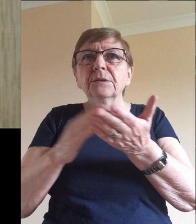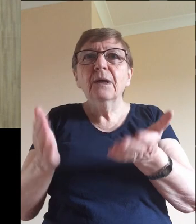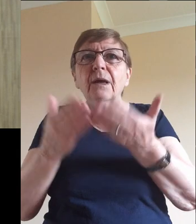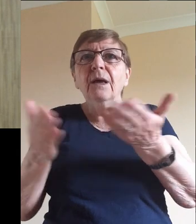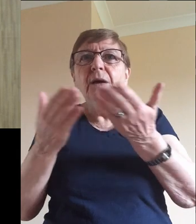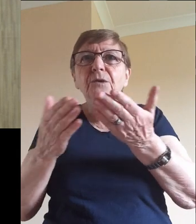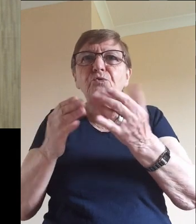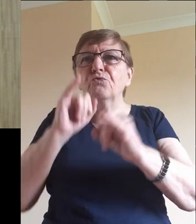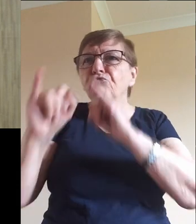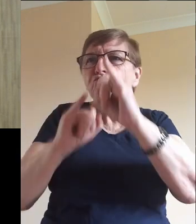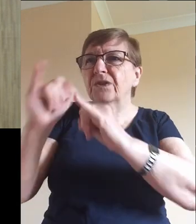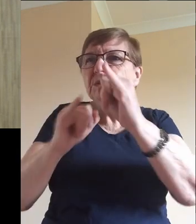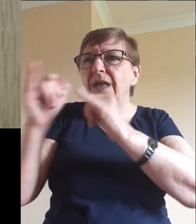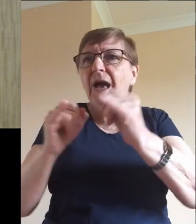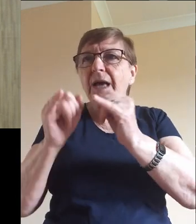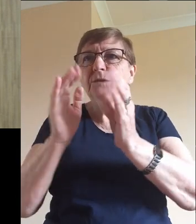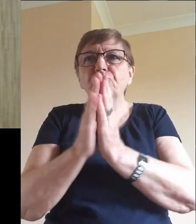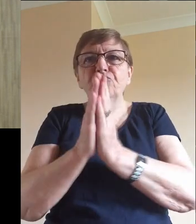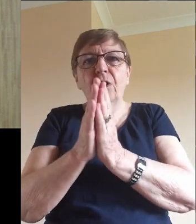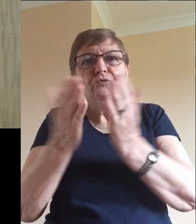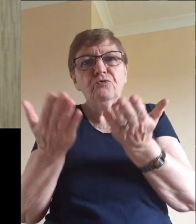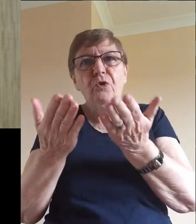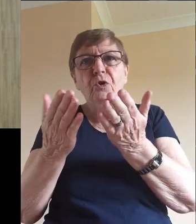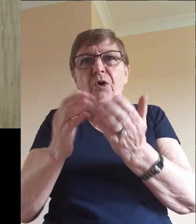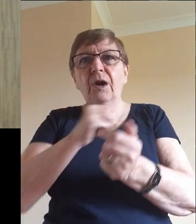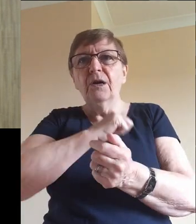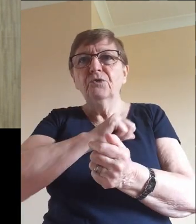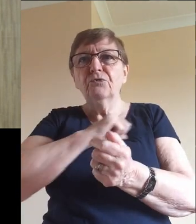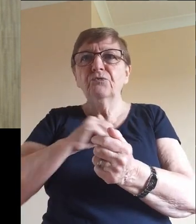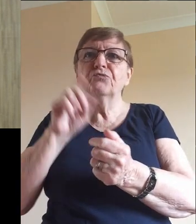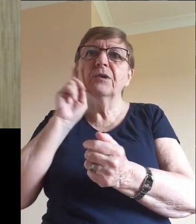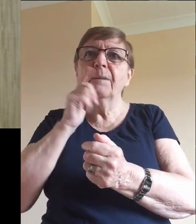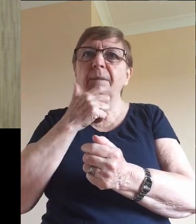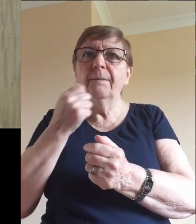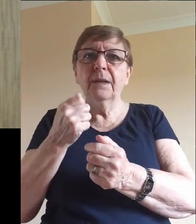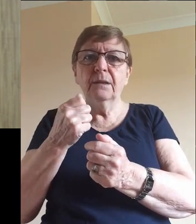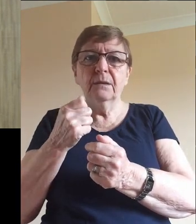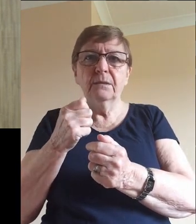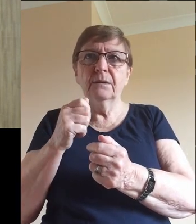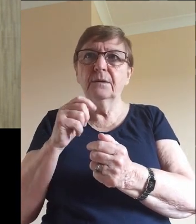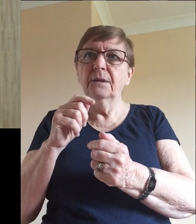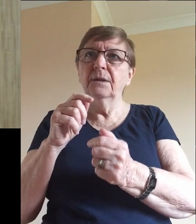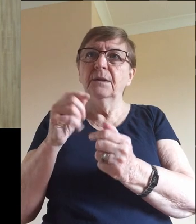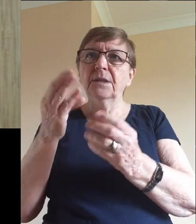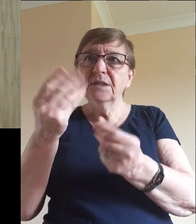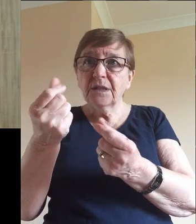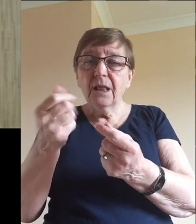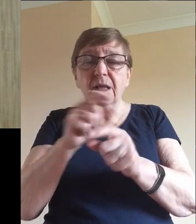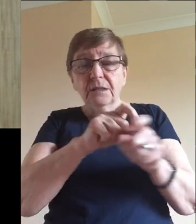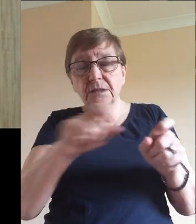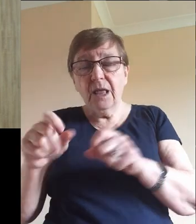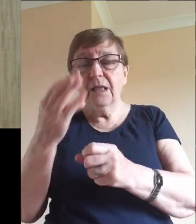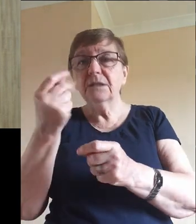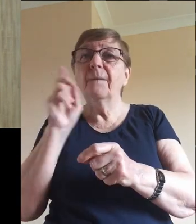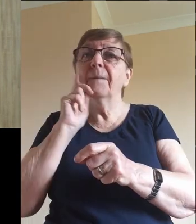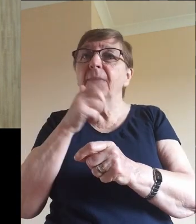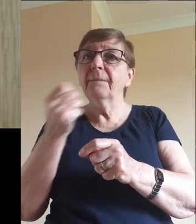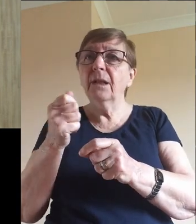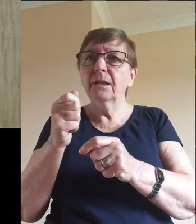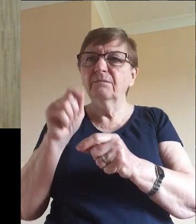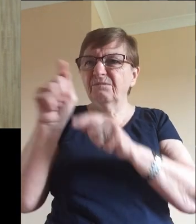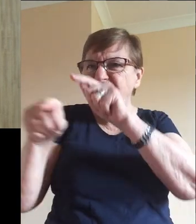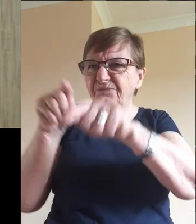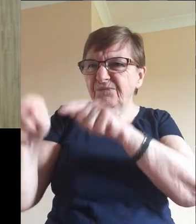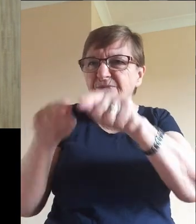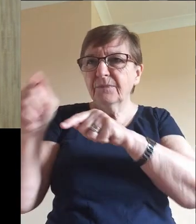criticize the church or Christians. There are still folk being picked on for being followers of Jesus. People